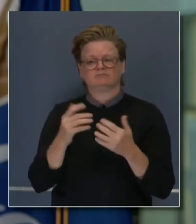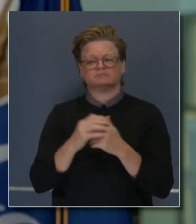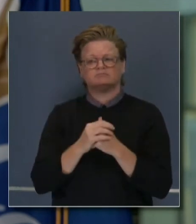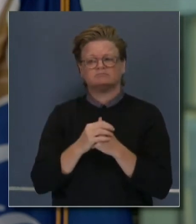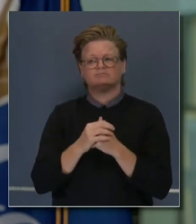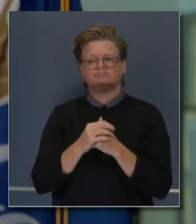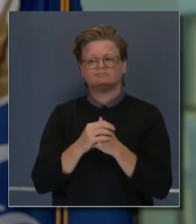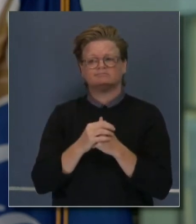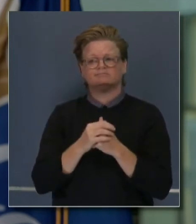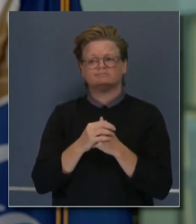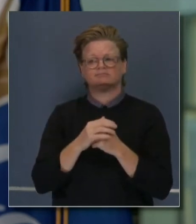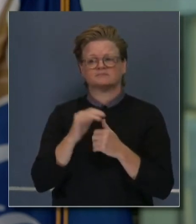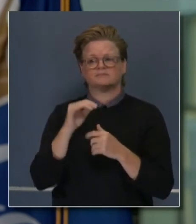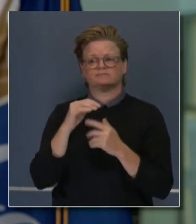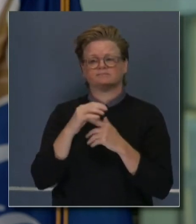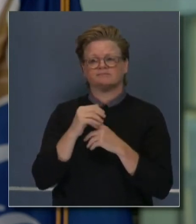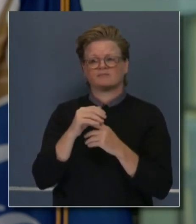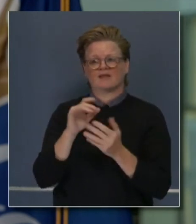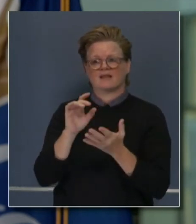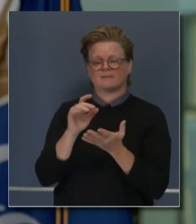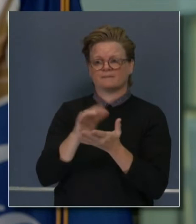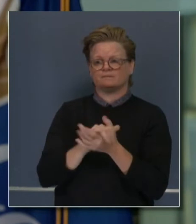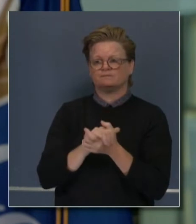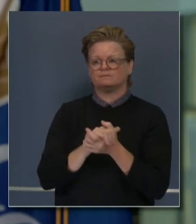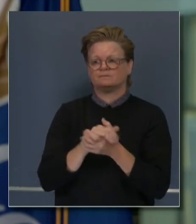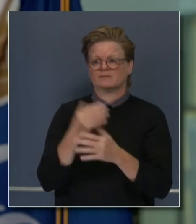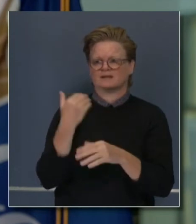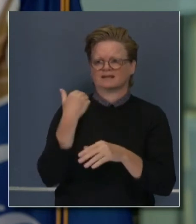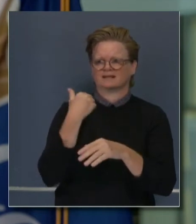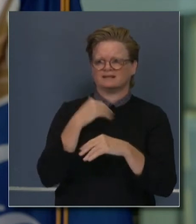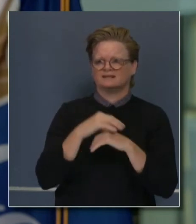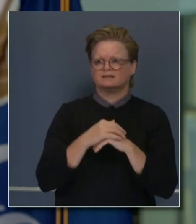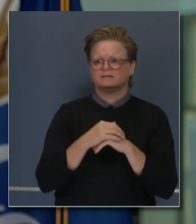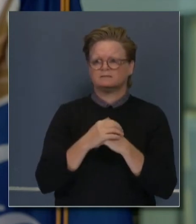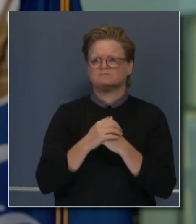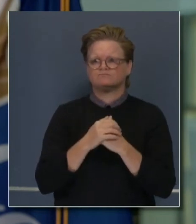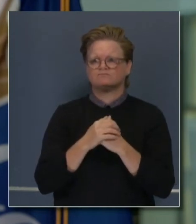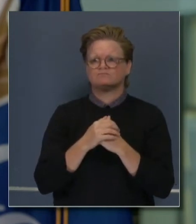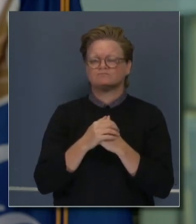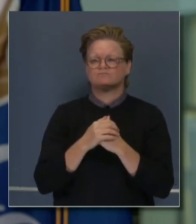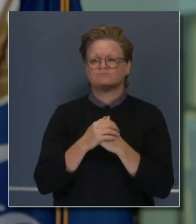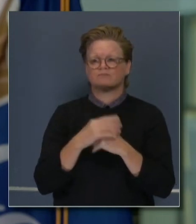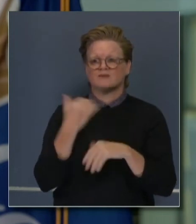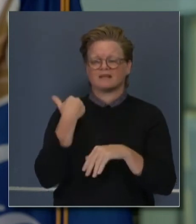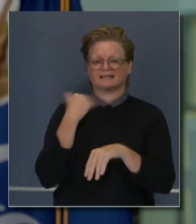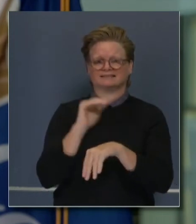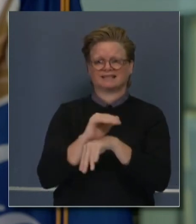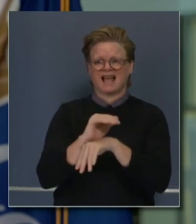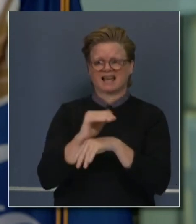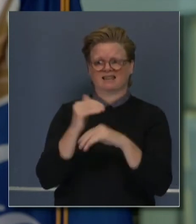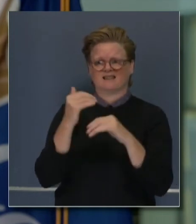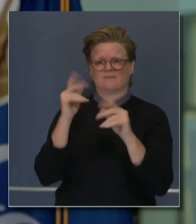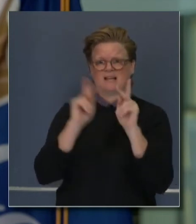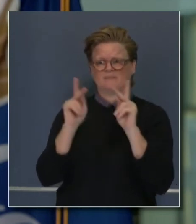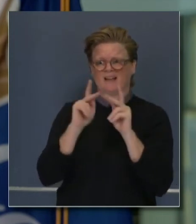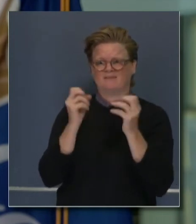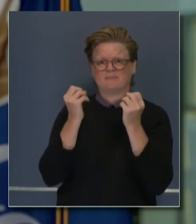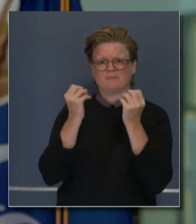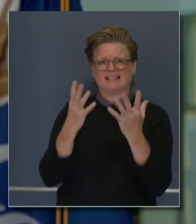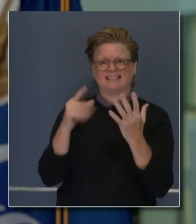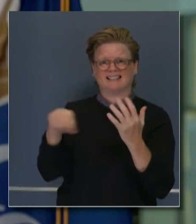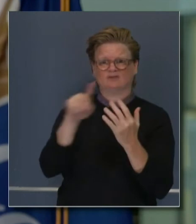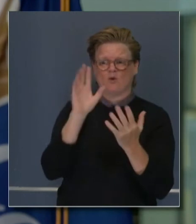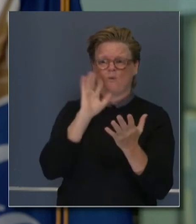they stood last night and this morning are still going to see a wave of evictions in California? Well, I don't know there's